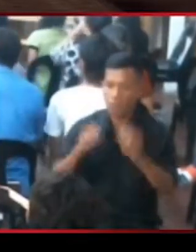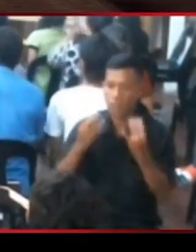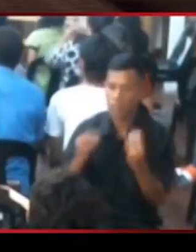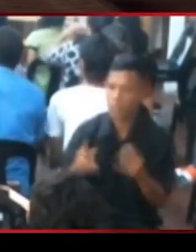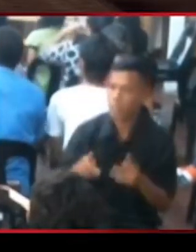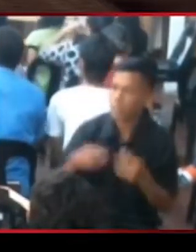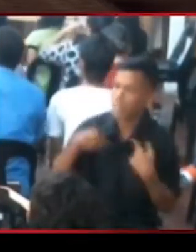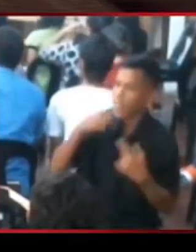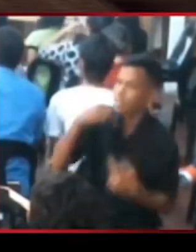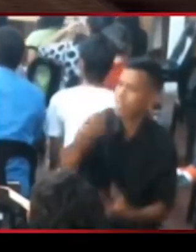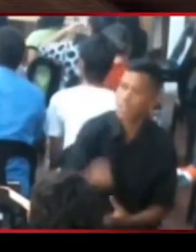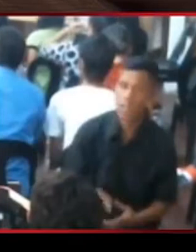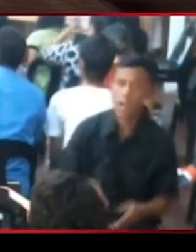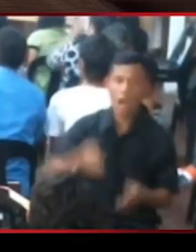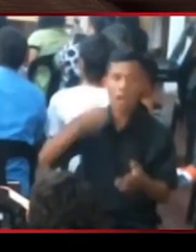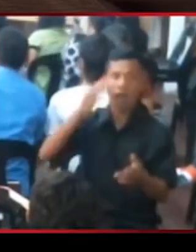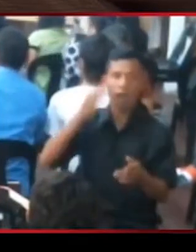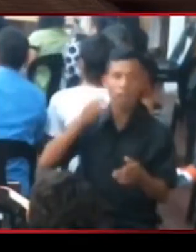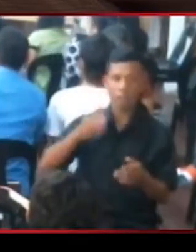It is written.